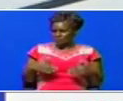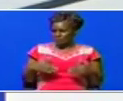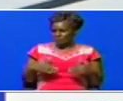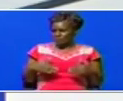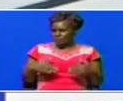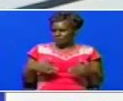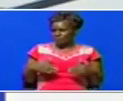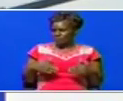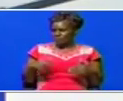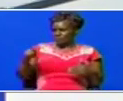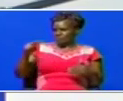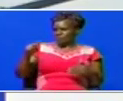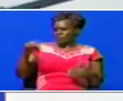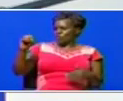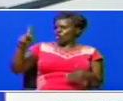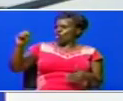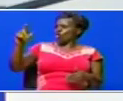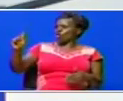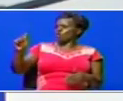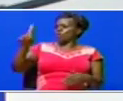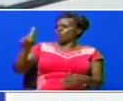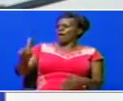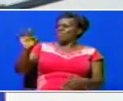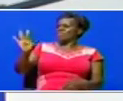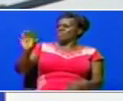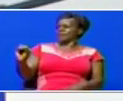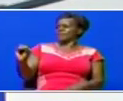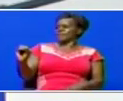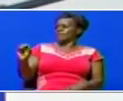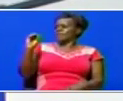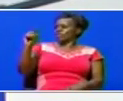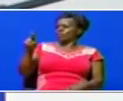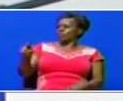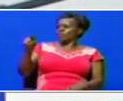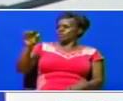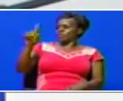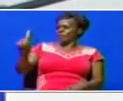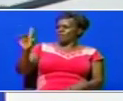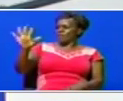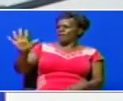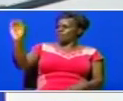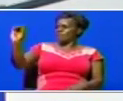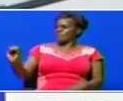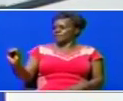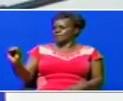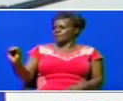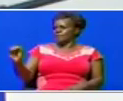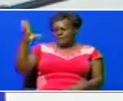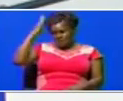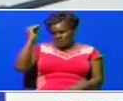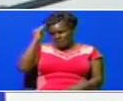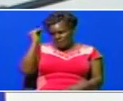John Okot, 130, representing 0.15%. Mohamed